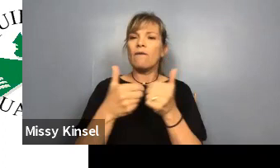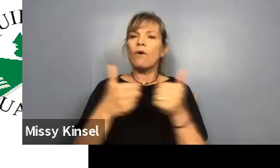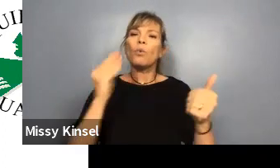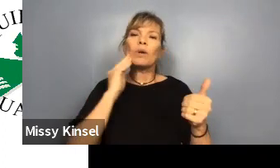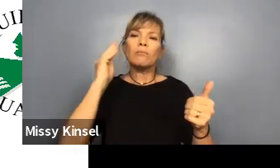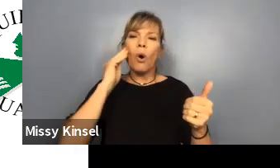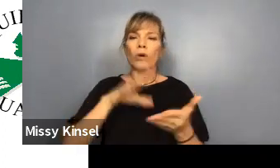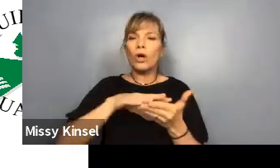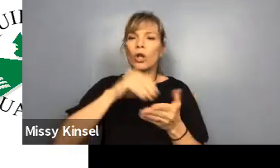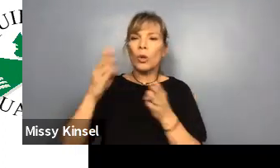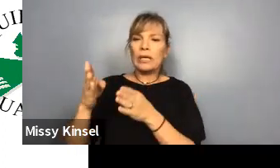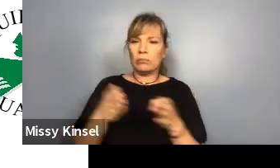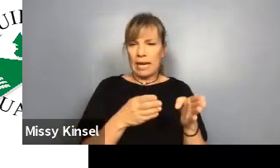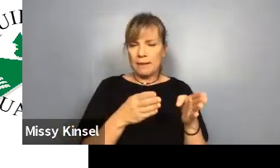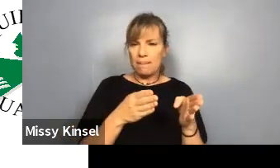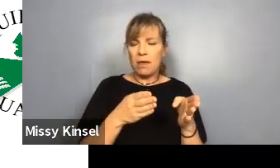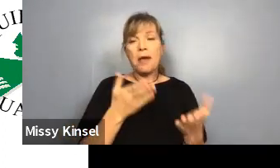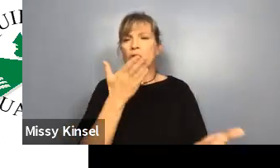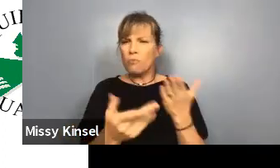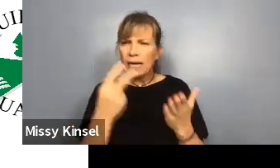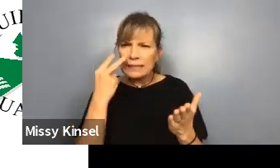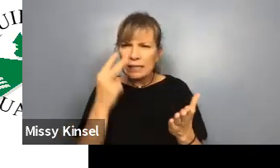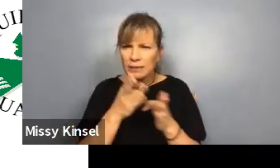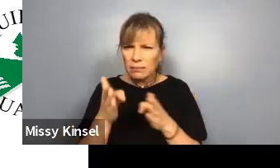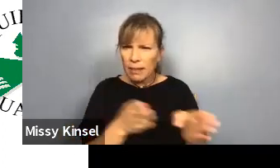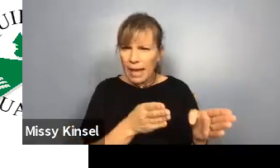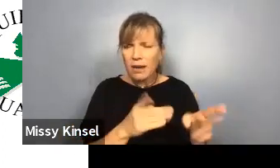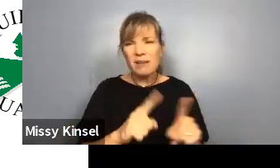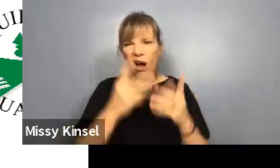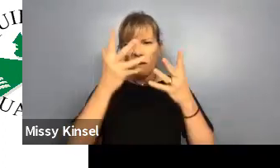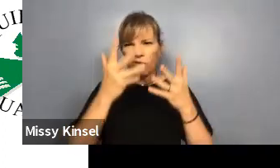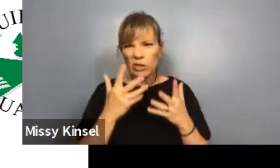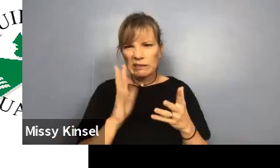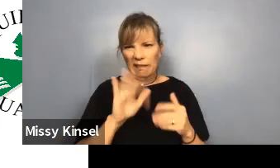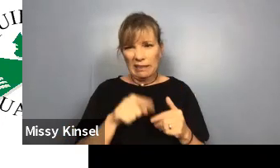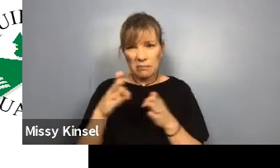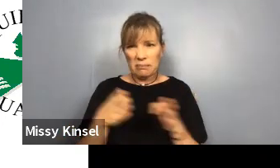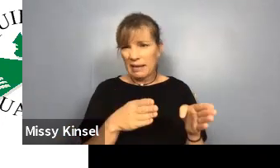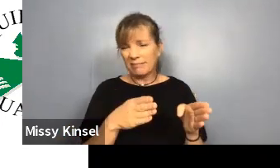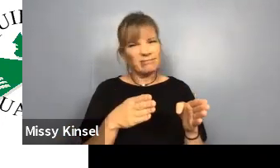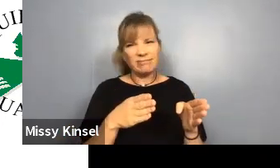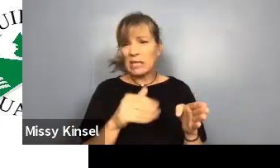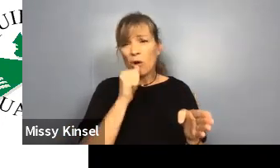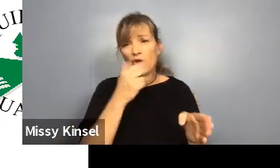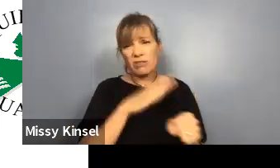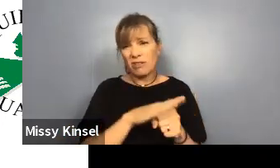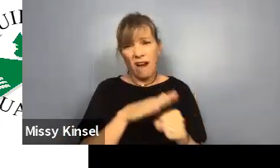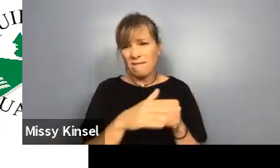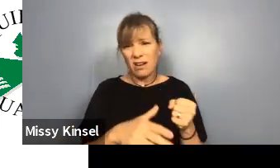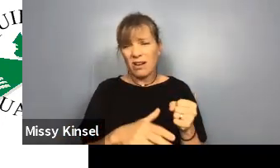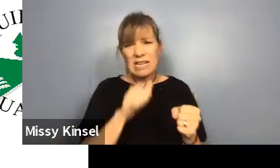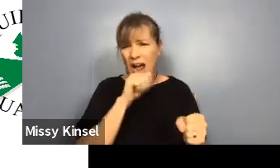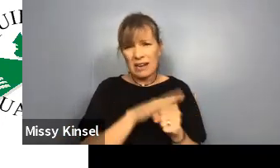plan that you might have seen, but unfortunately this one is just not sufficient. There's just not